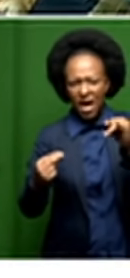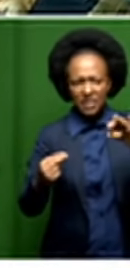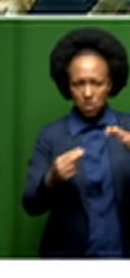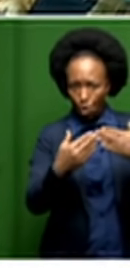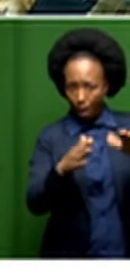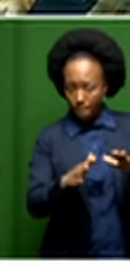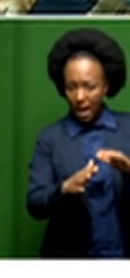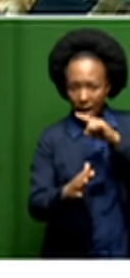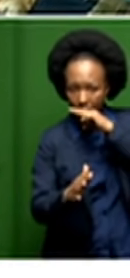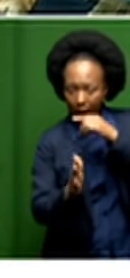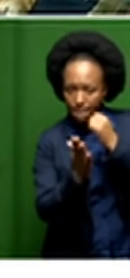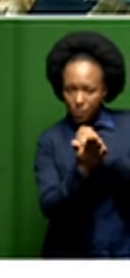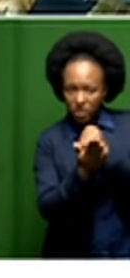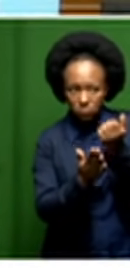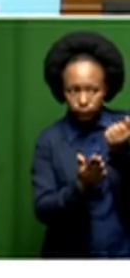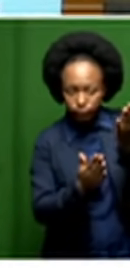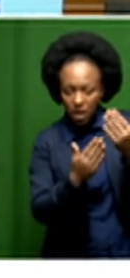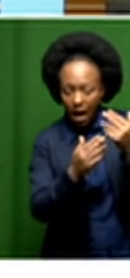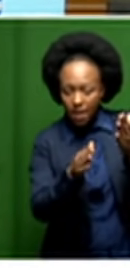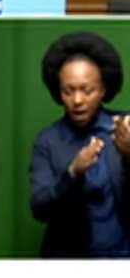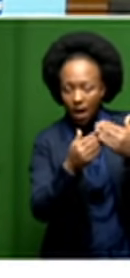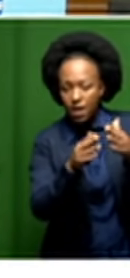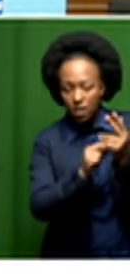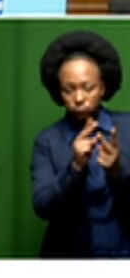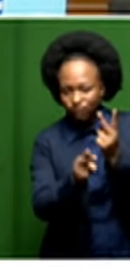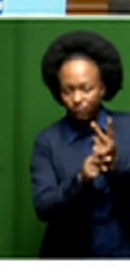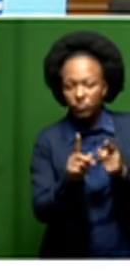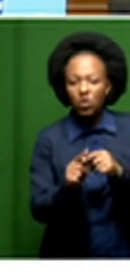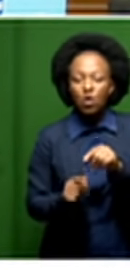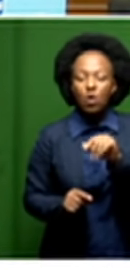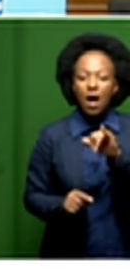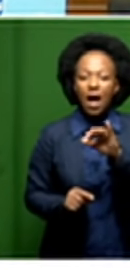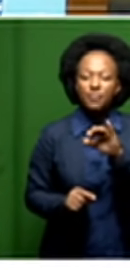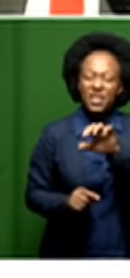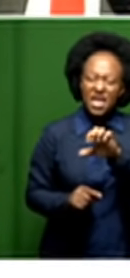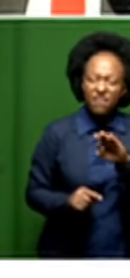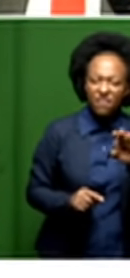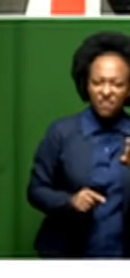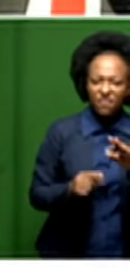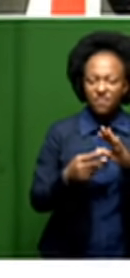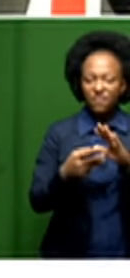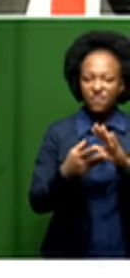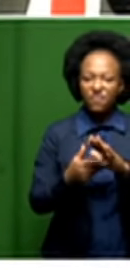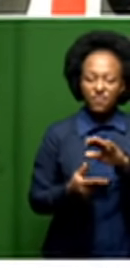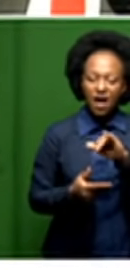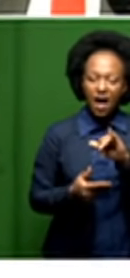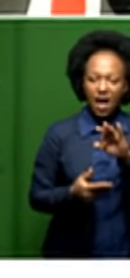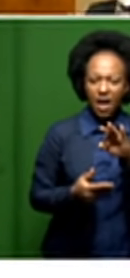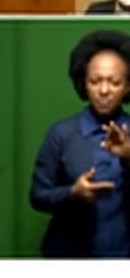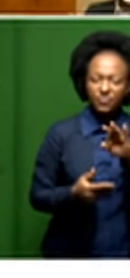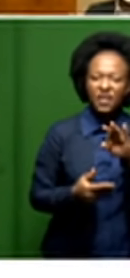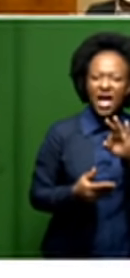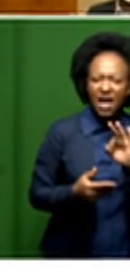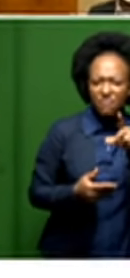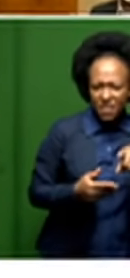to reopen candidate registration for local polls. No doubt the EFF, the IFP also probably going to be going in the